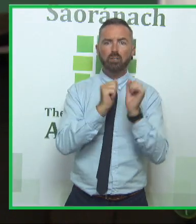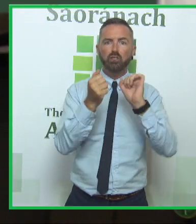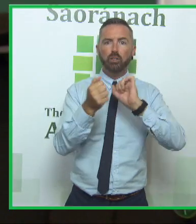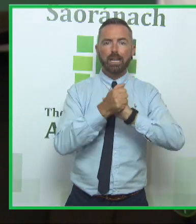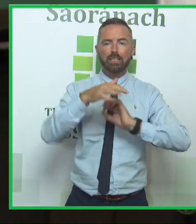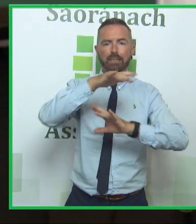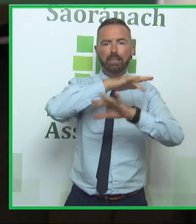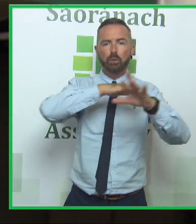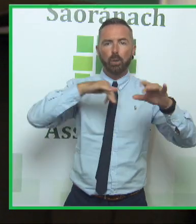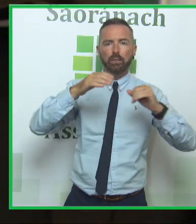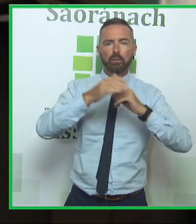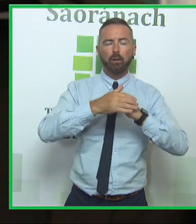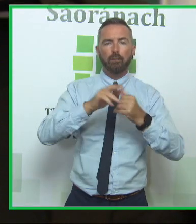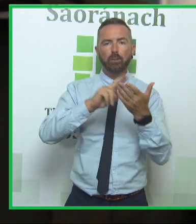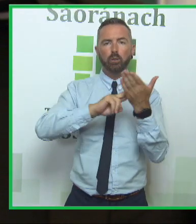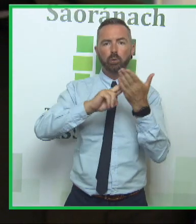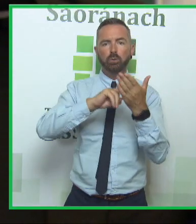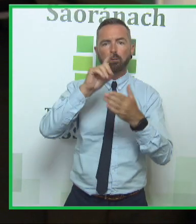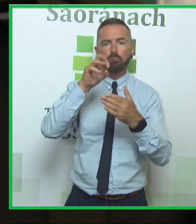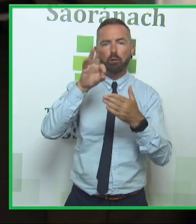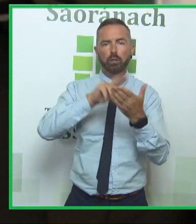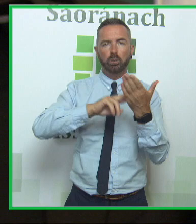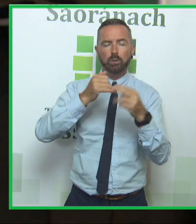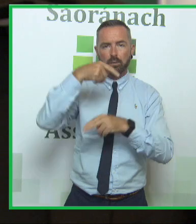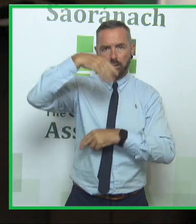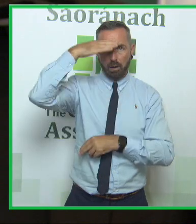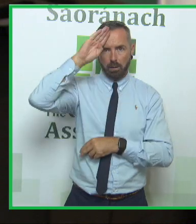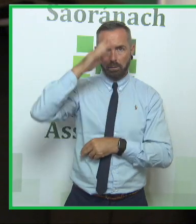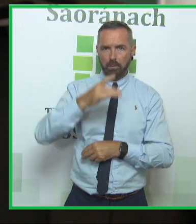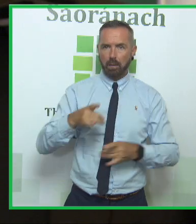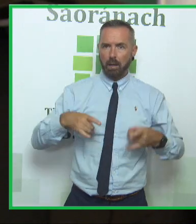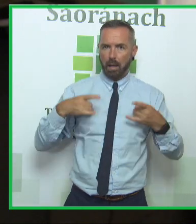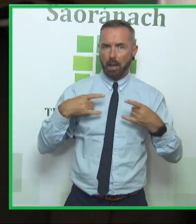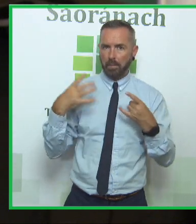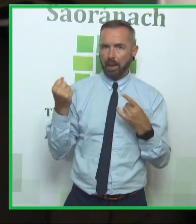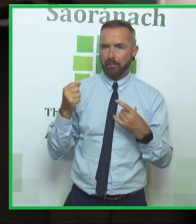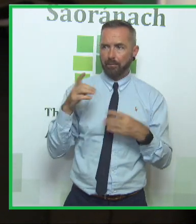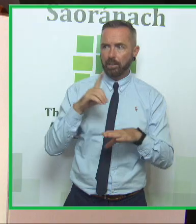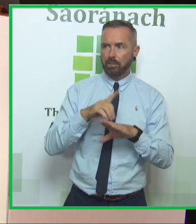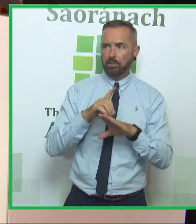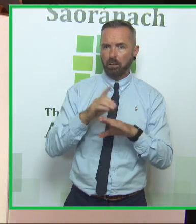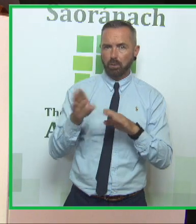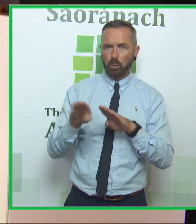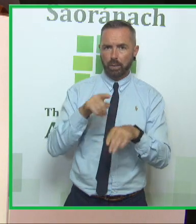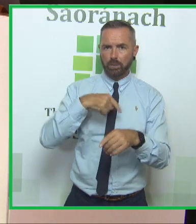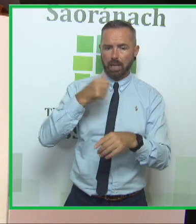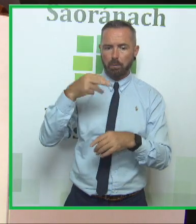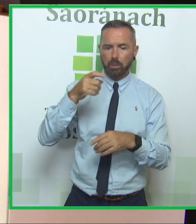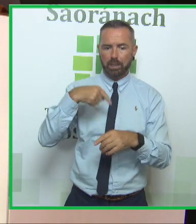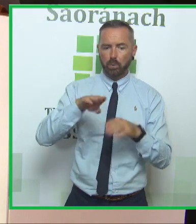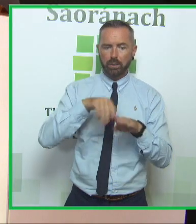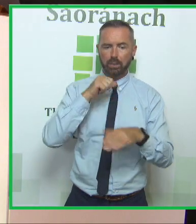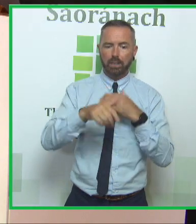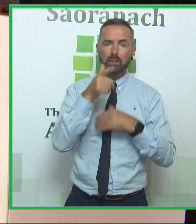drug use in Ireland. So I'm pleased that Dr. Anne-Marie Carew is here today to share with us in a bit of detail. Thank you, Anne-Marie. Thanks, Paul.